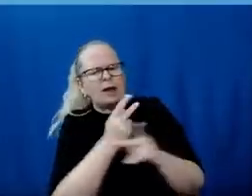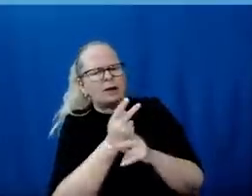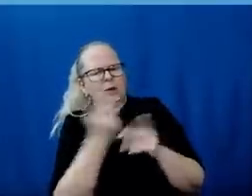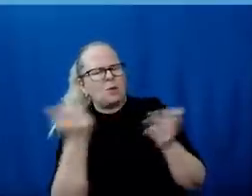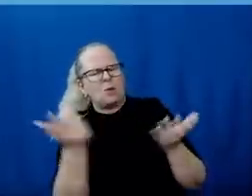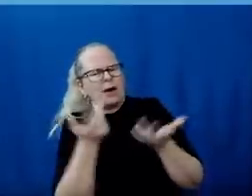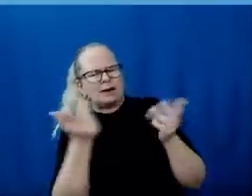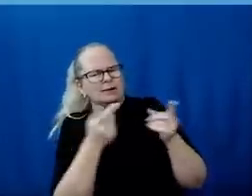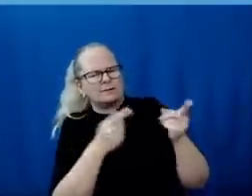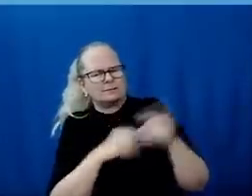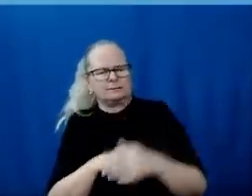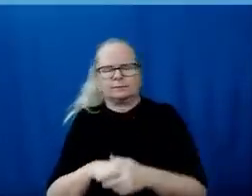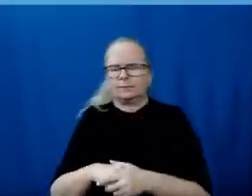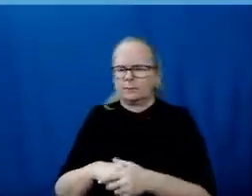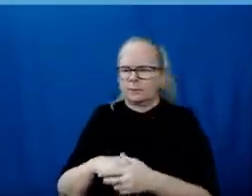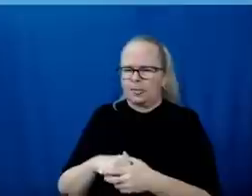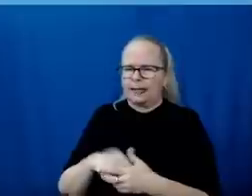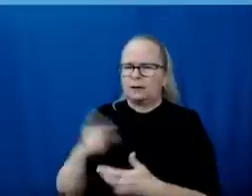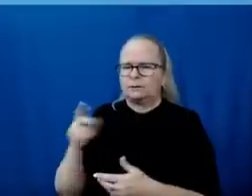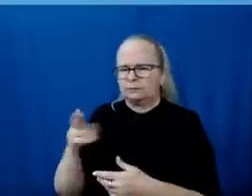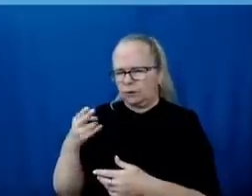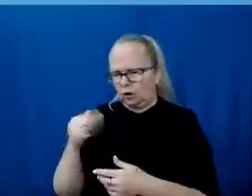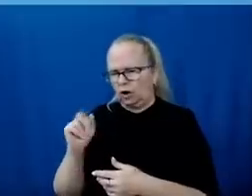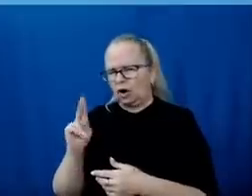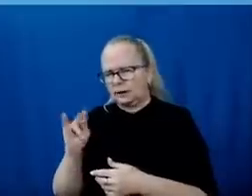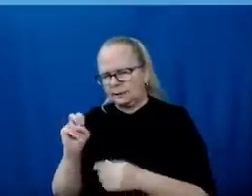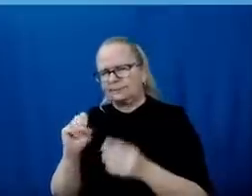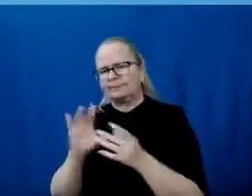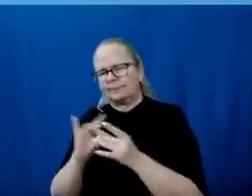are you must be?